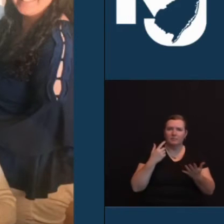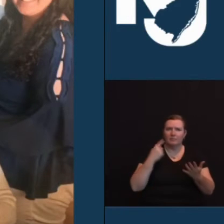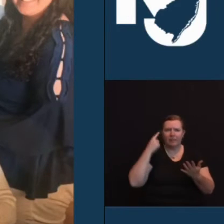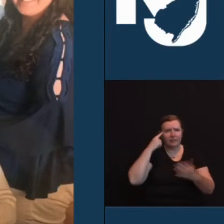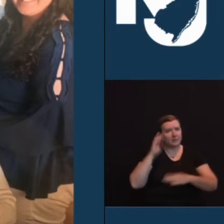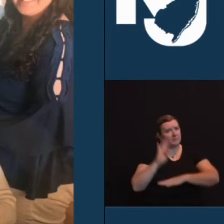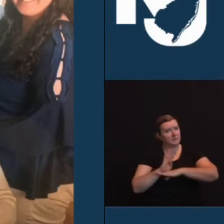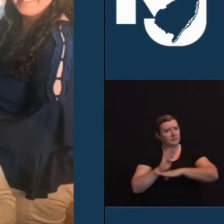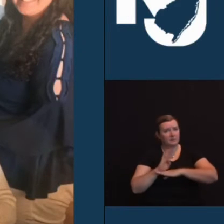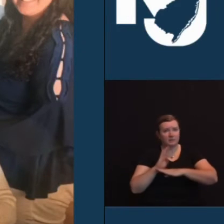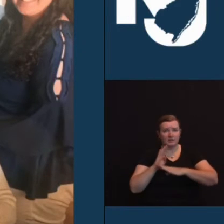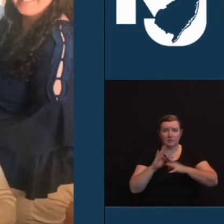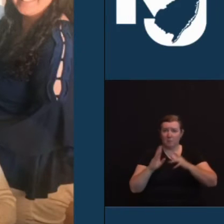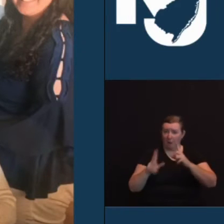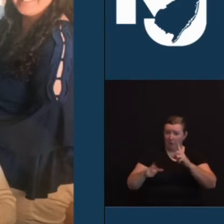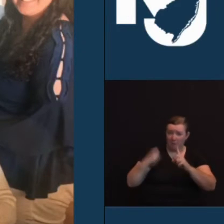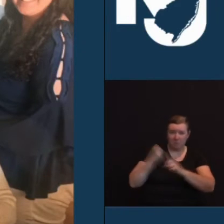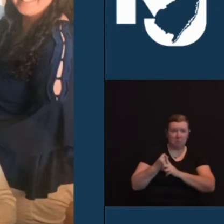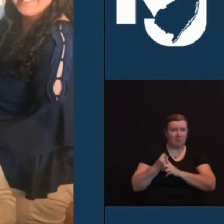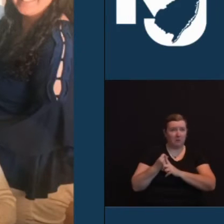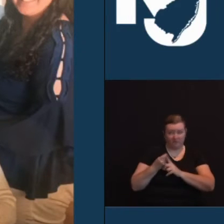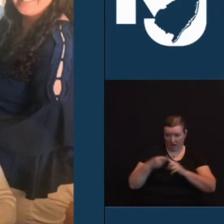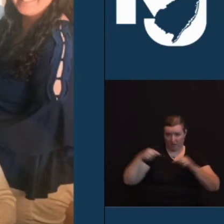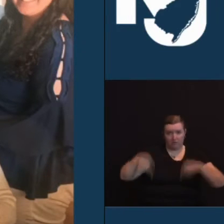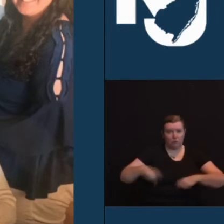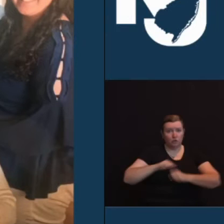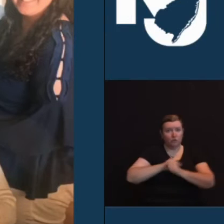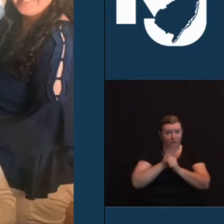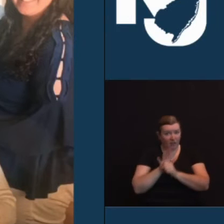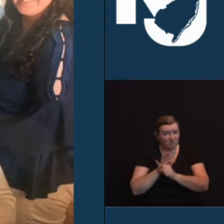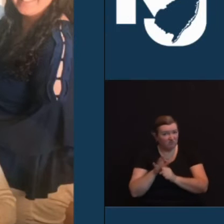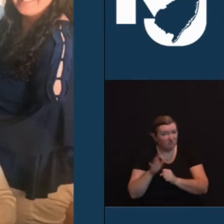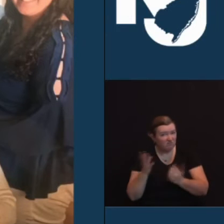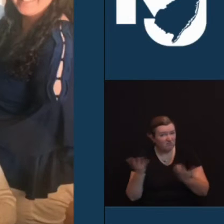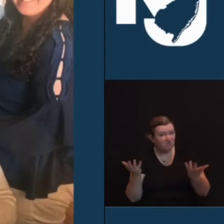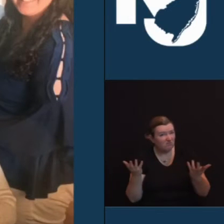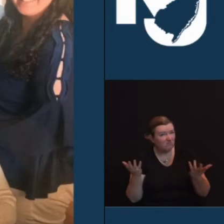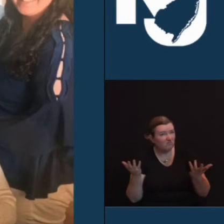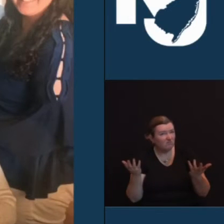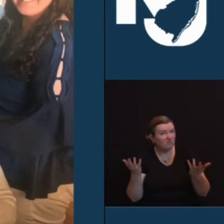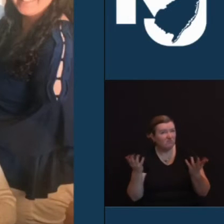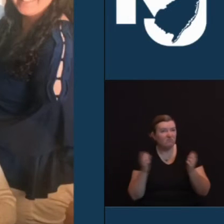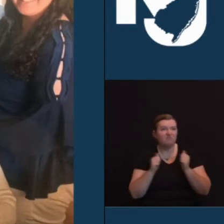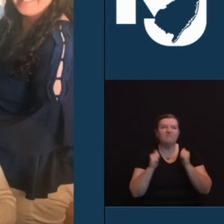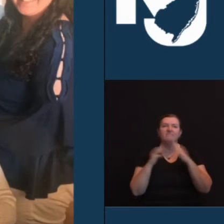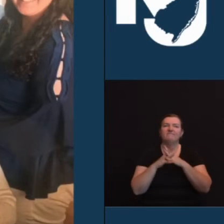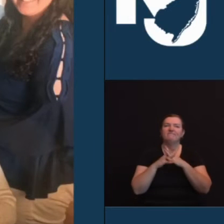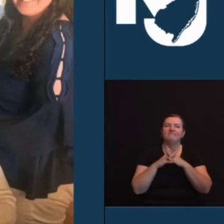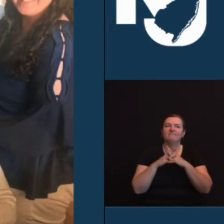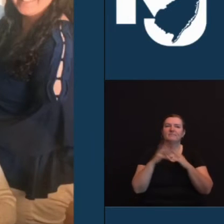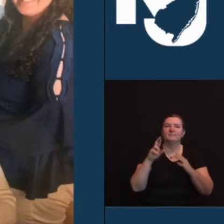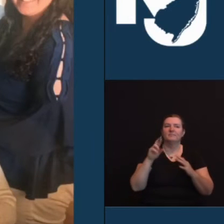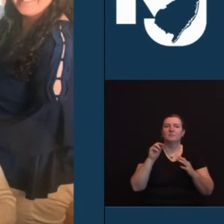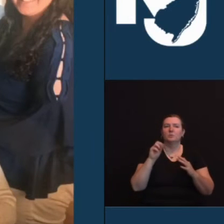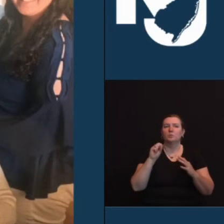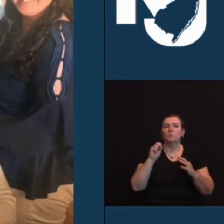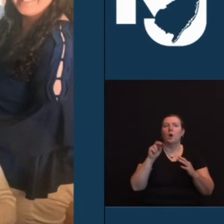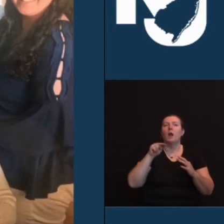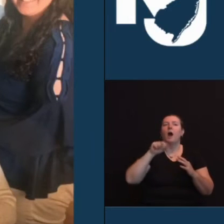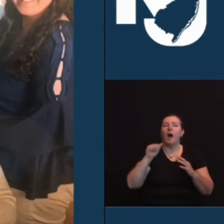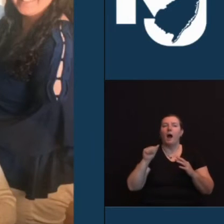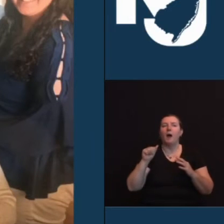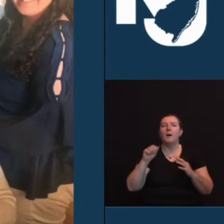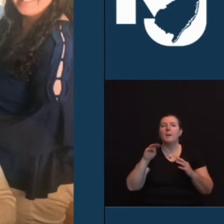more crushed by this virus? Founded by Rosanna Morlando and her husband Pat, that's Rosanna sitting and Pat on the left, back